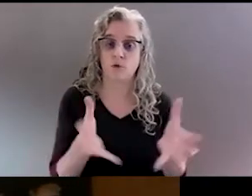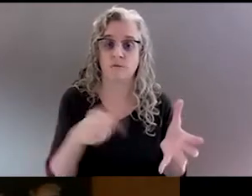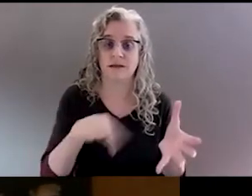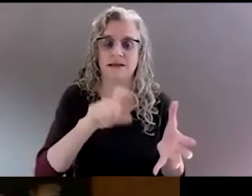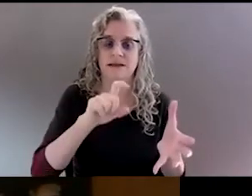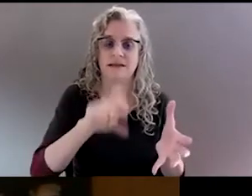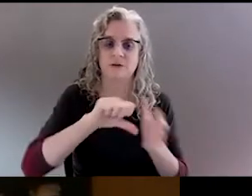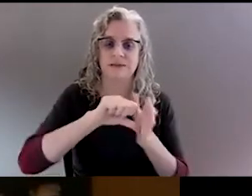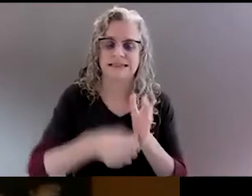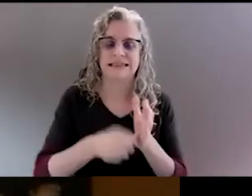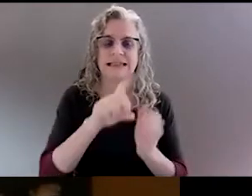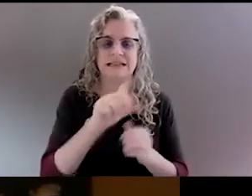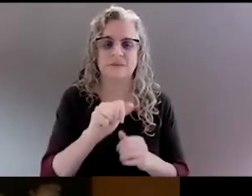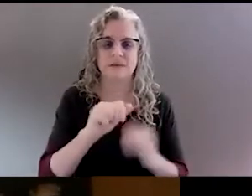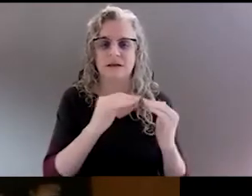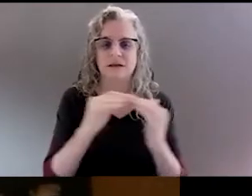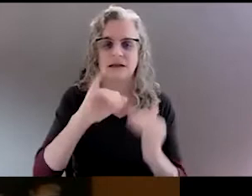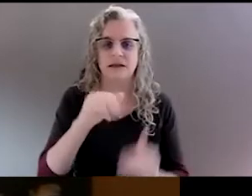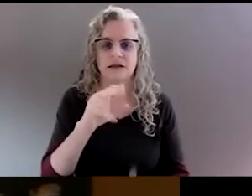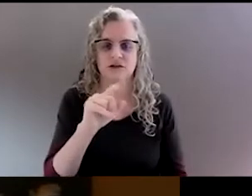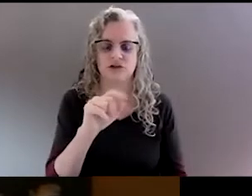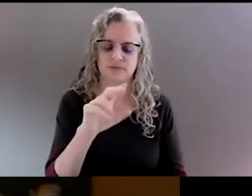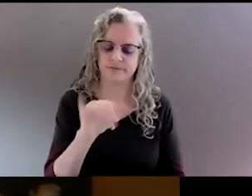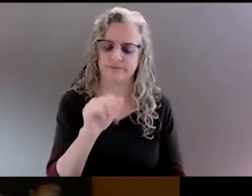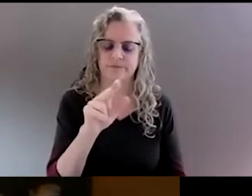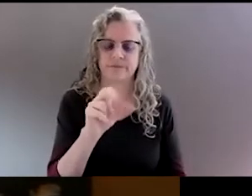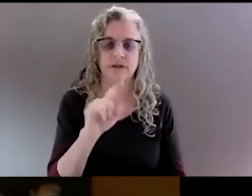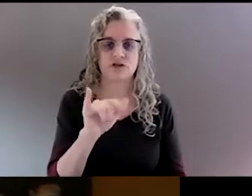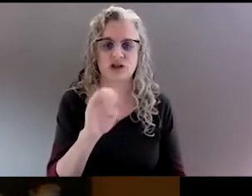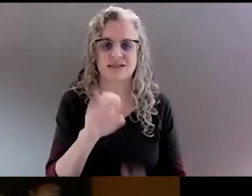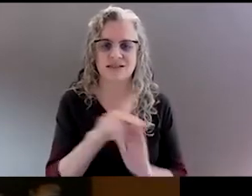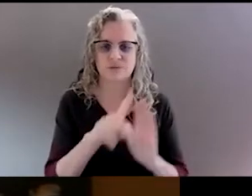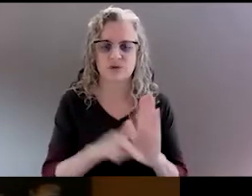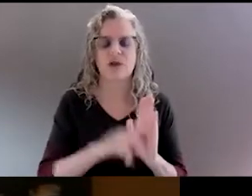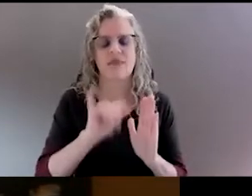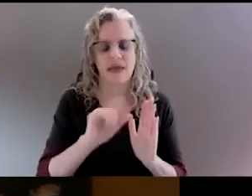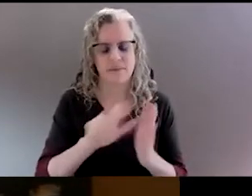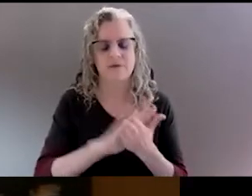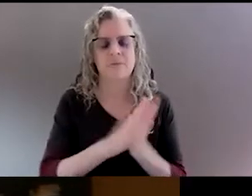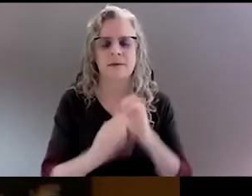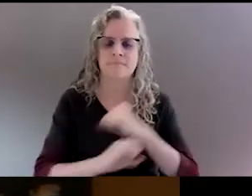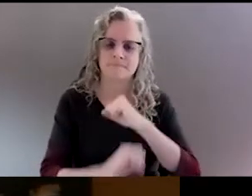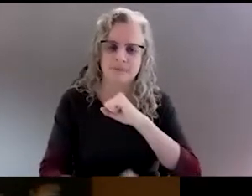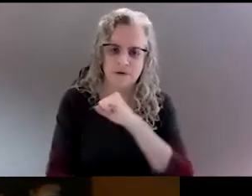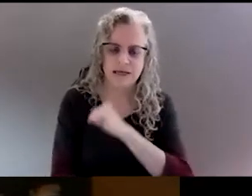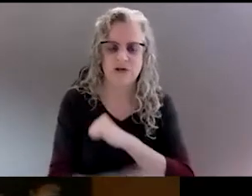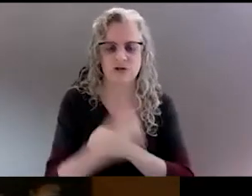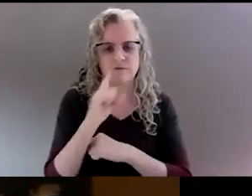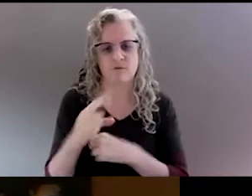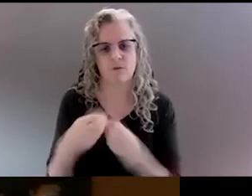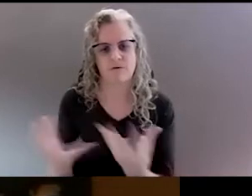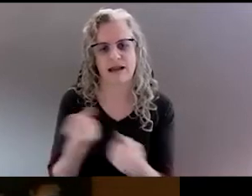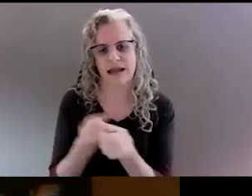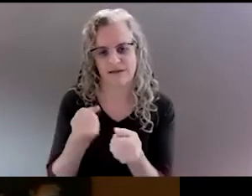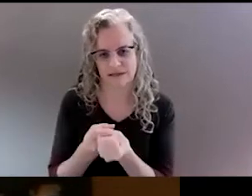principles and really let that be the core of how we drive advocacy. Furthermore, we need more